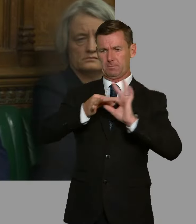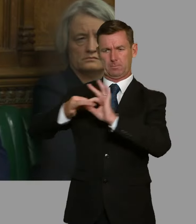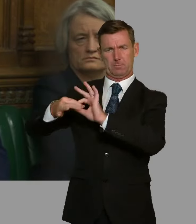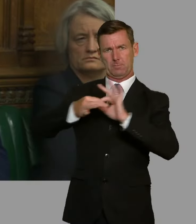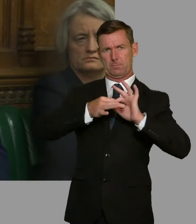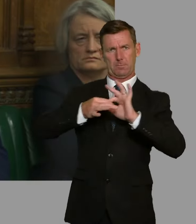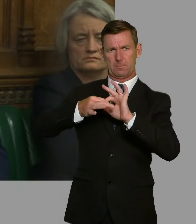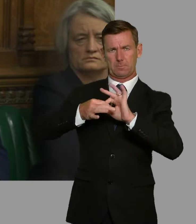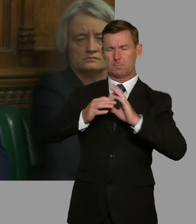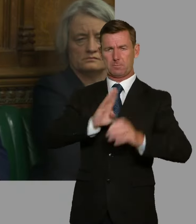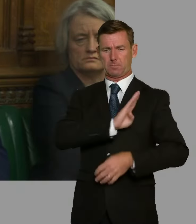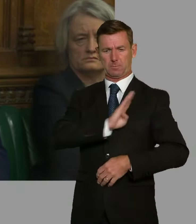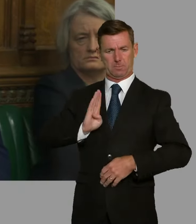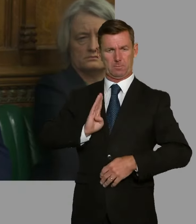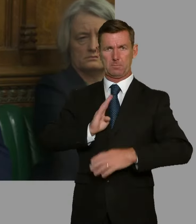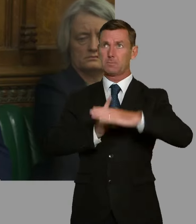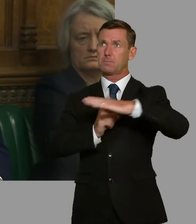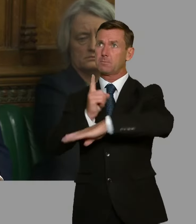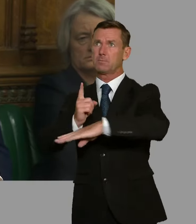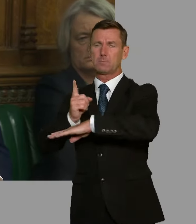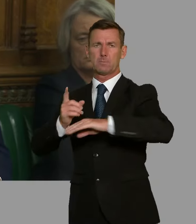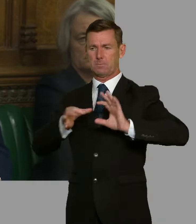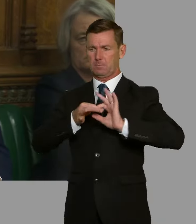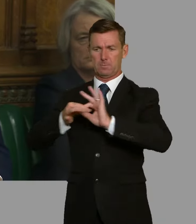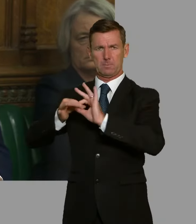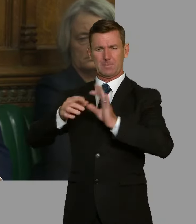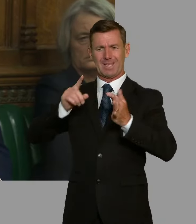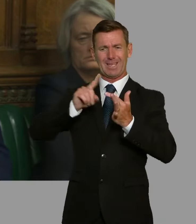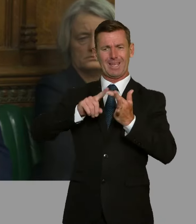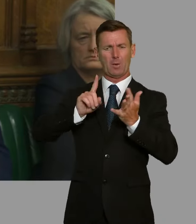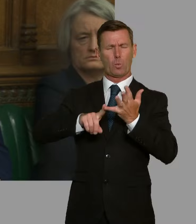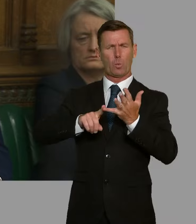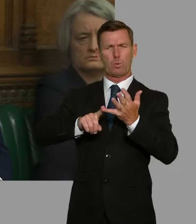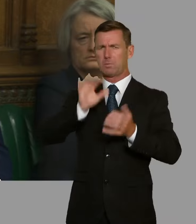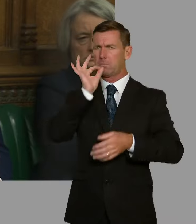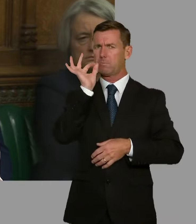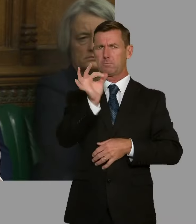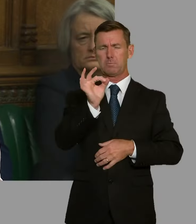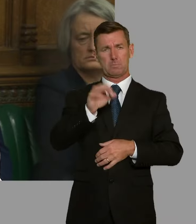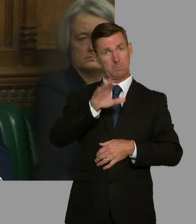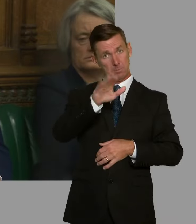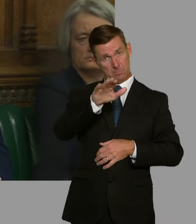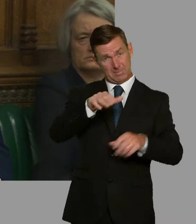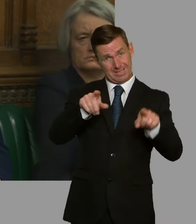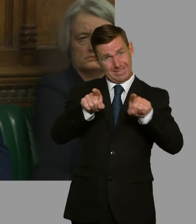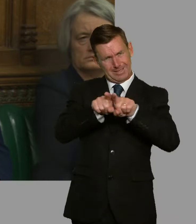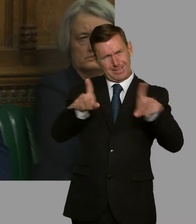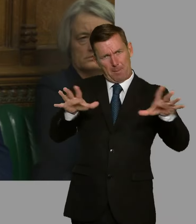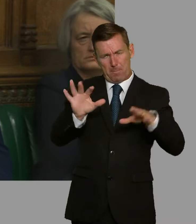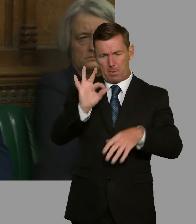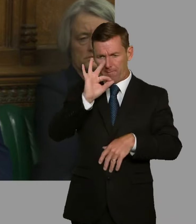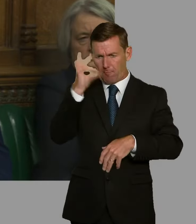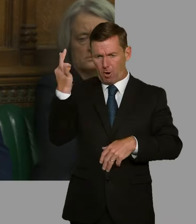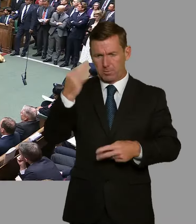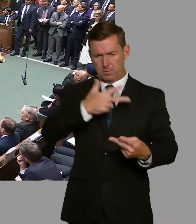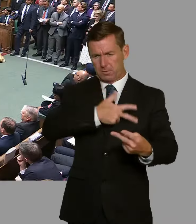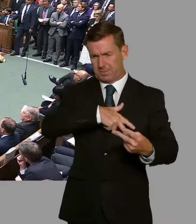public safety, follow the lead of France, Denmark, Belgium and others and ban the